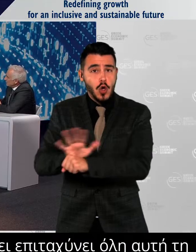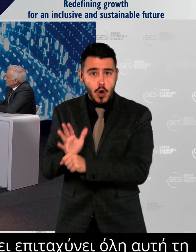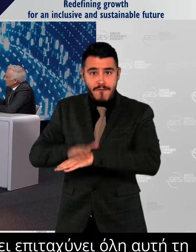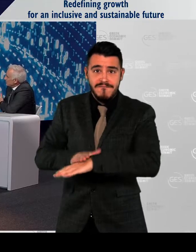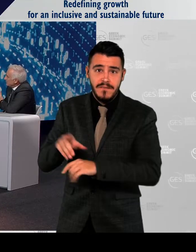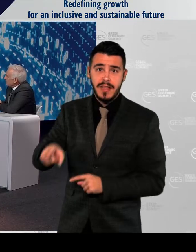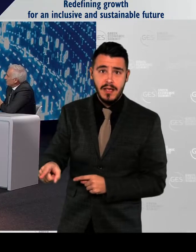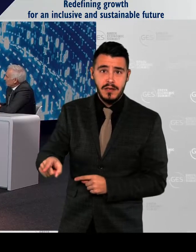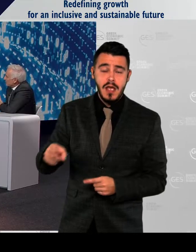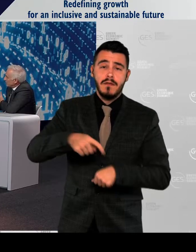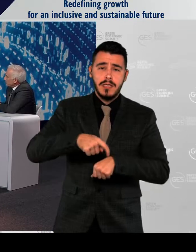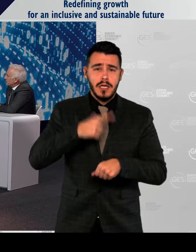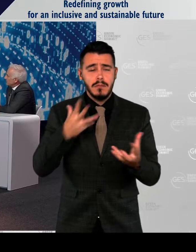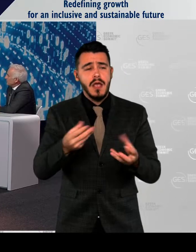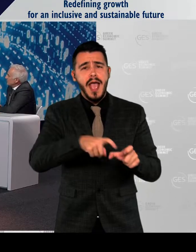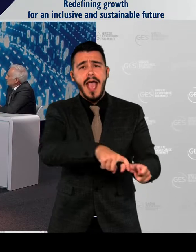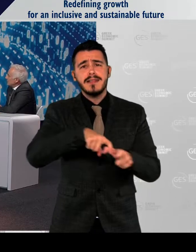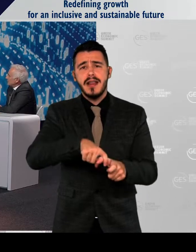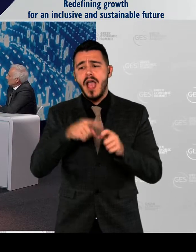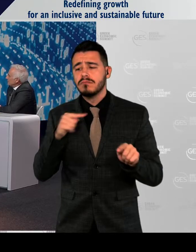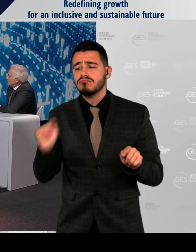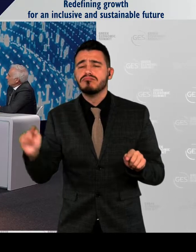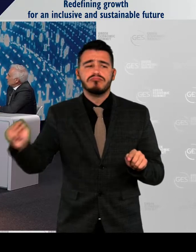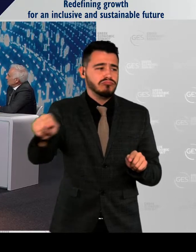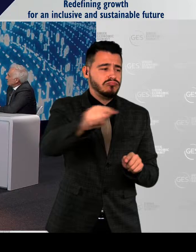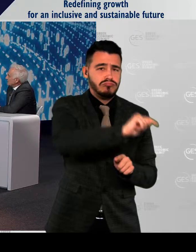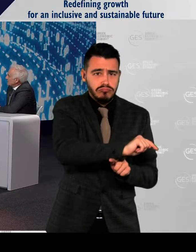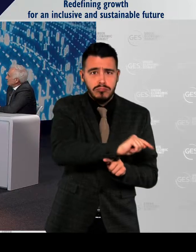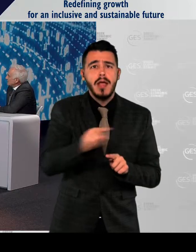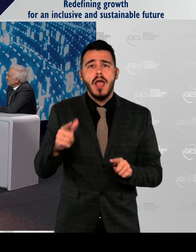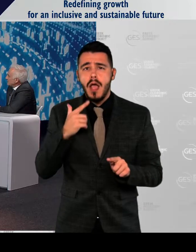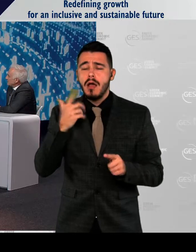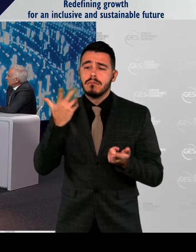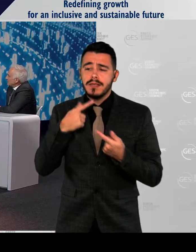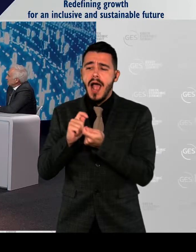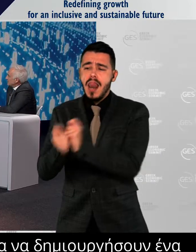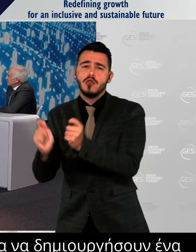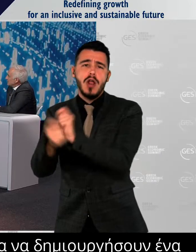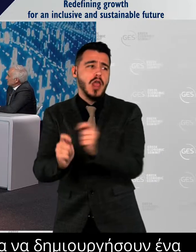mean, do you think this has been accelerated right now? I believe so.